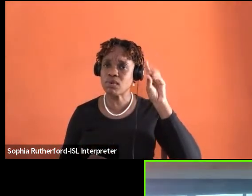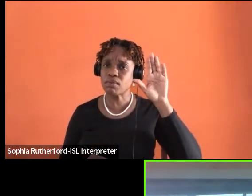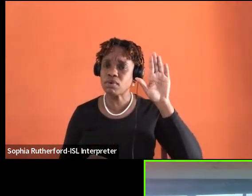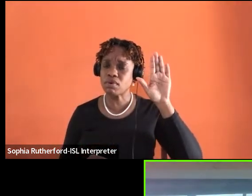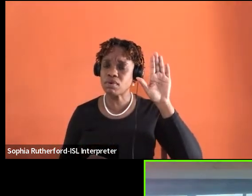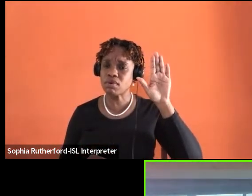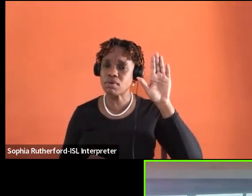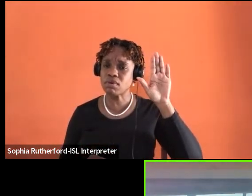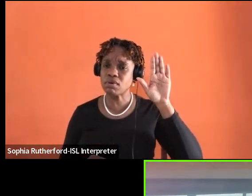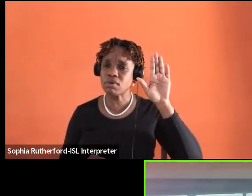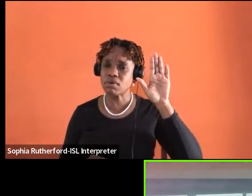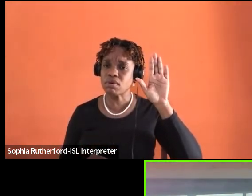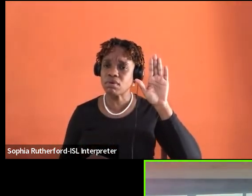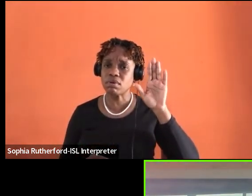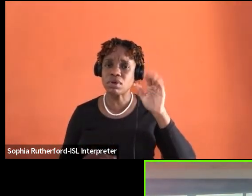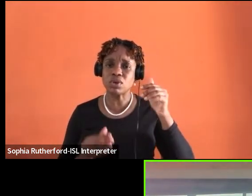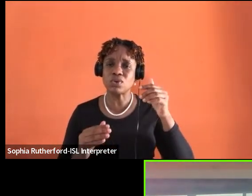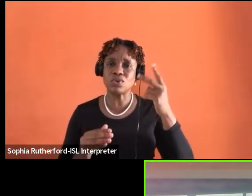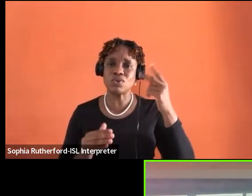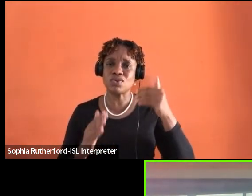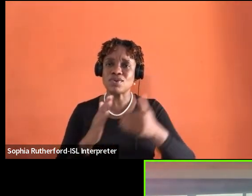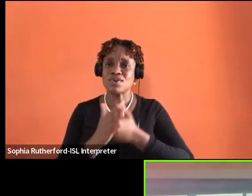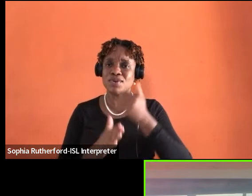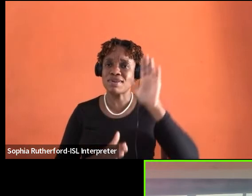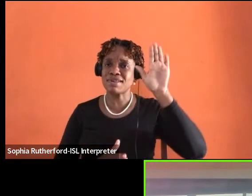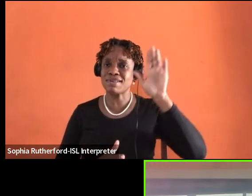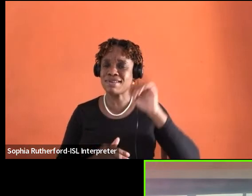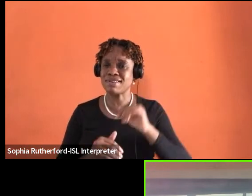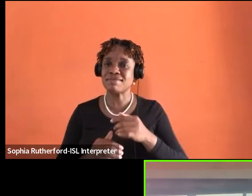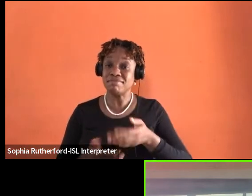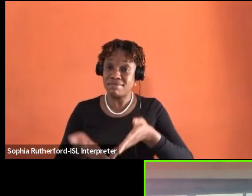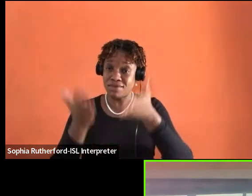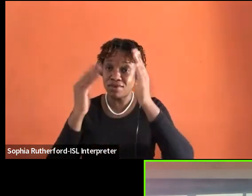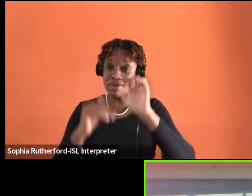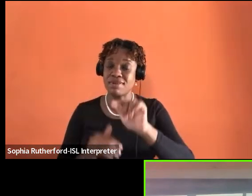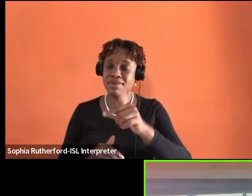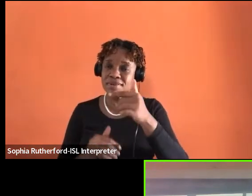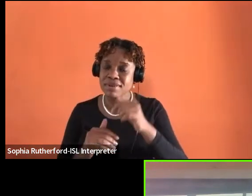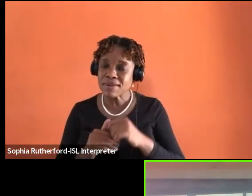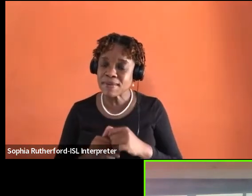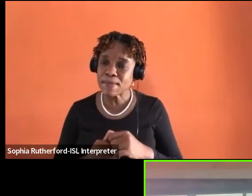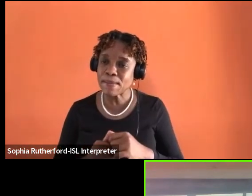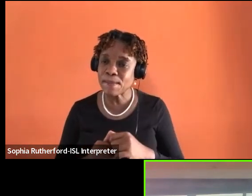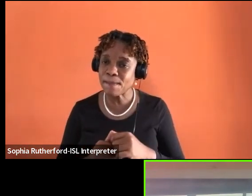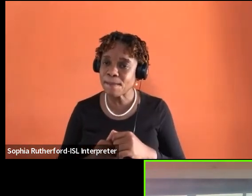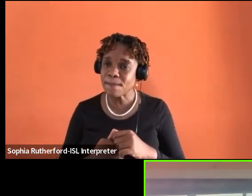just saw two new persons, but I think, yeah, go ahead. I think I hear the voice. Go ahead.